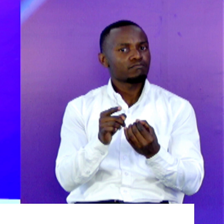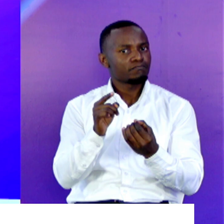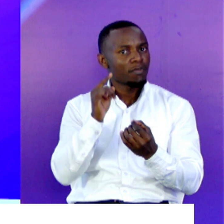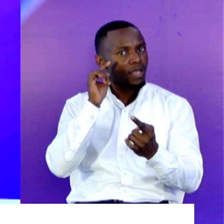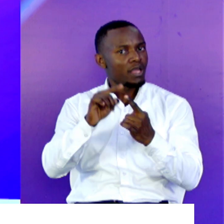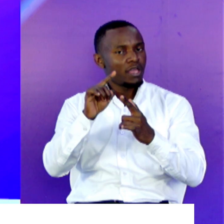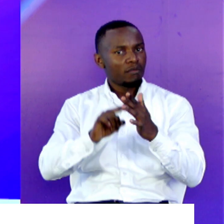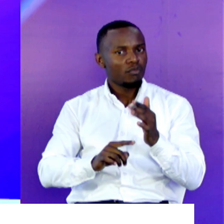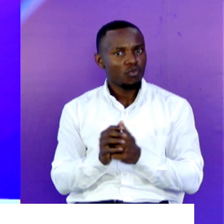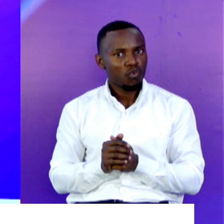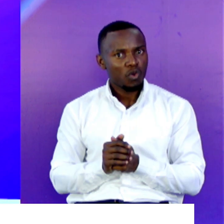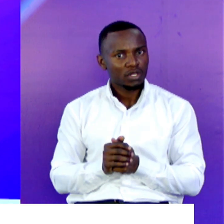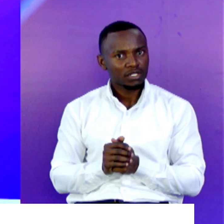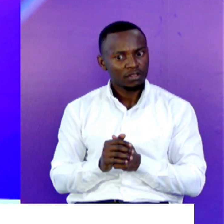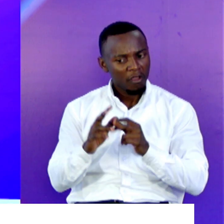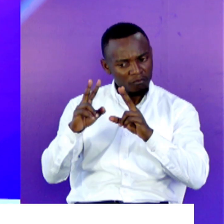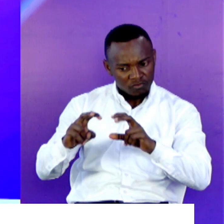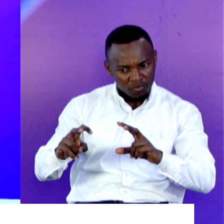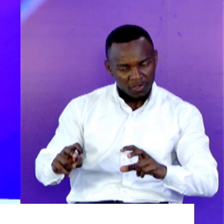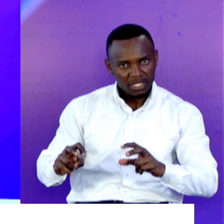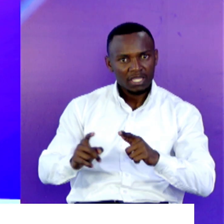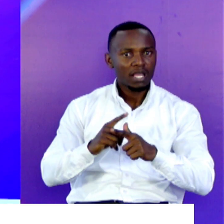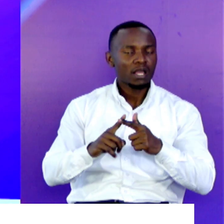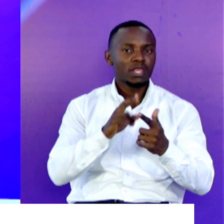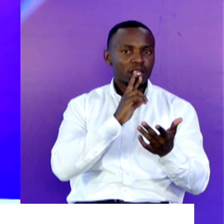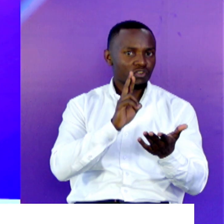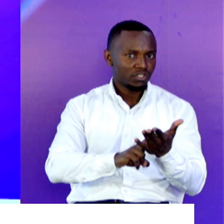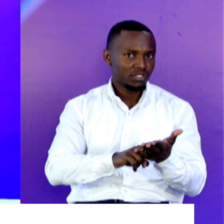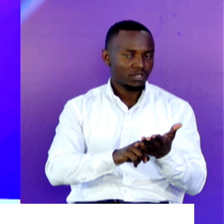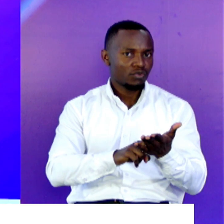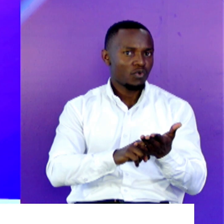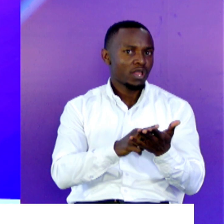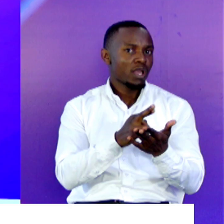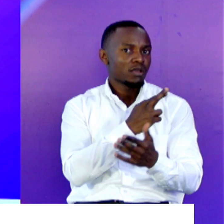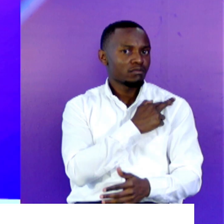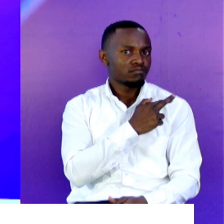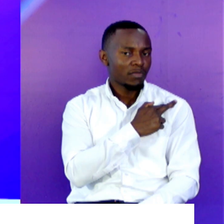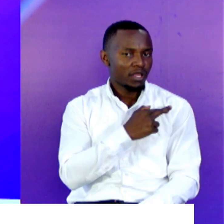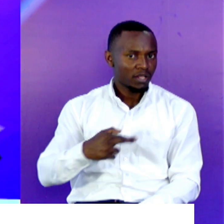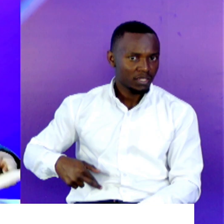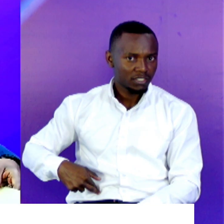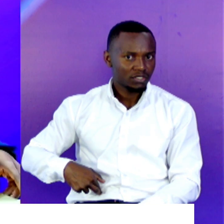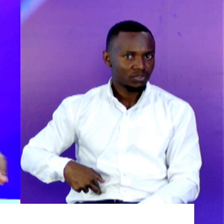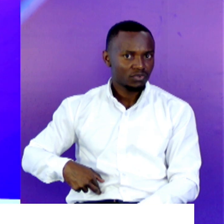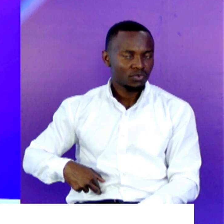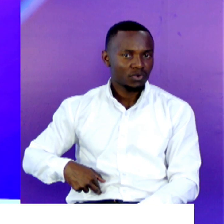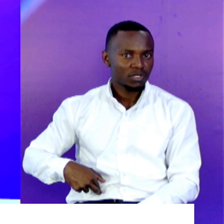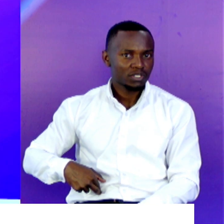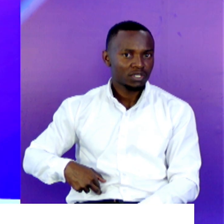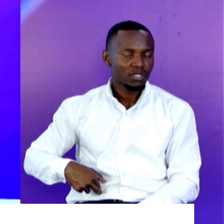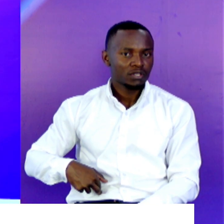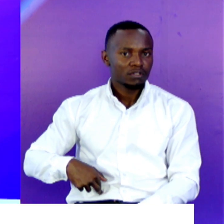vetting and registering religious organizations, investigating complaints, and